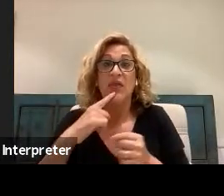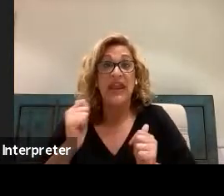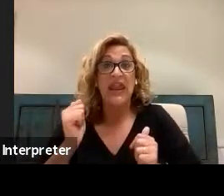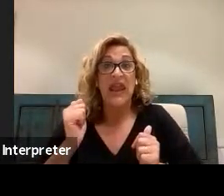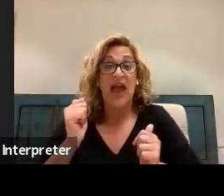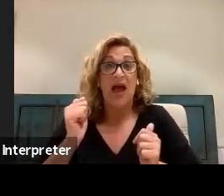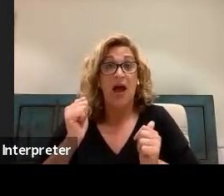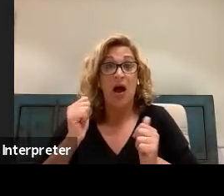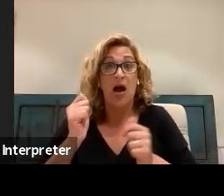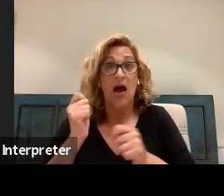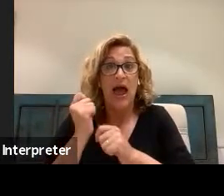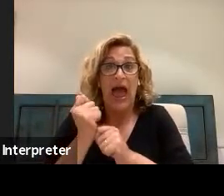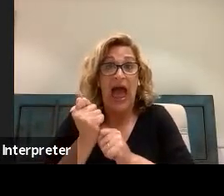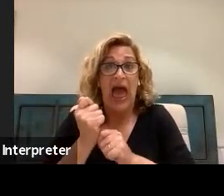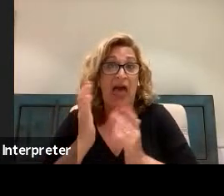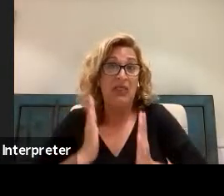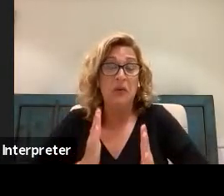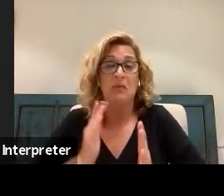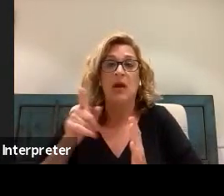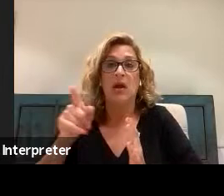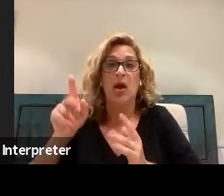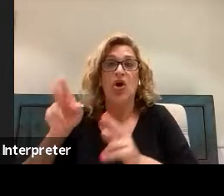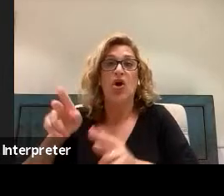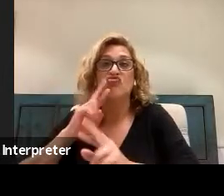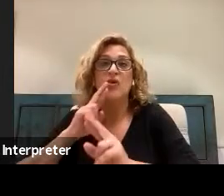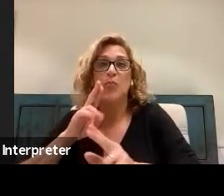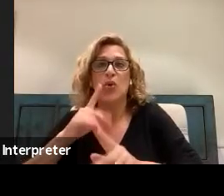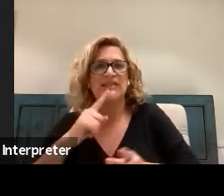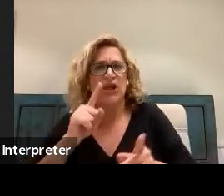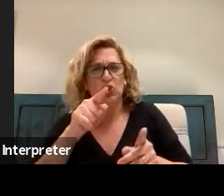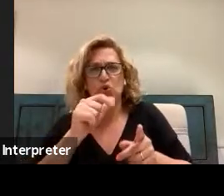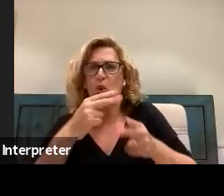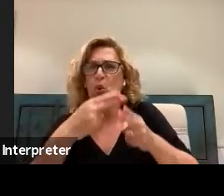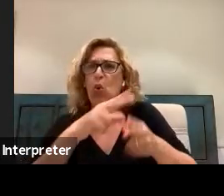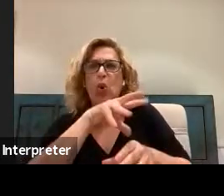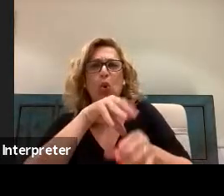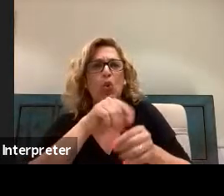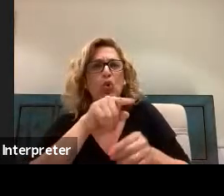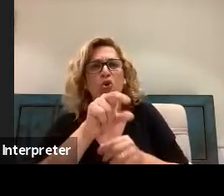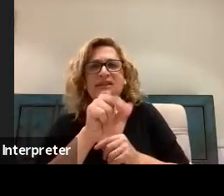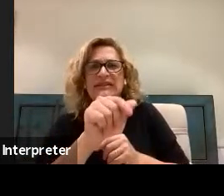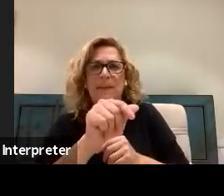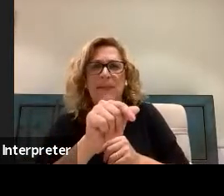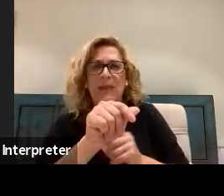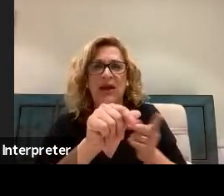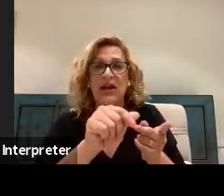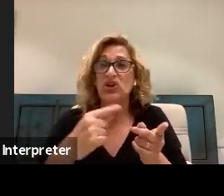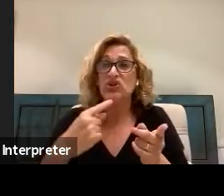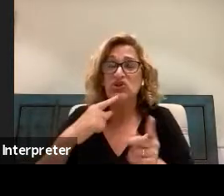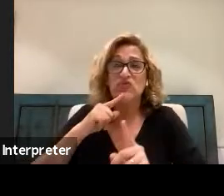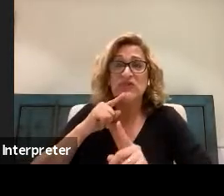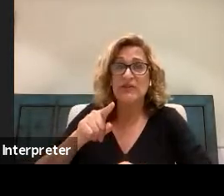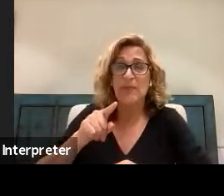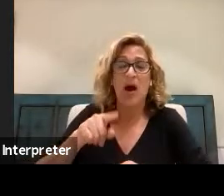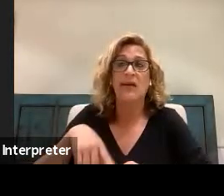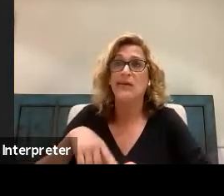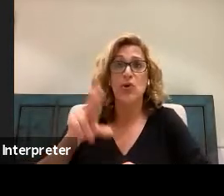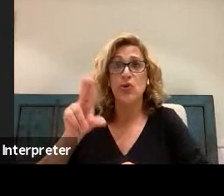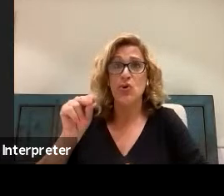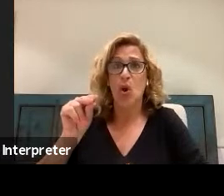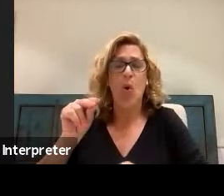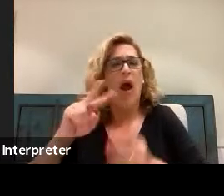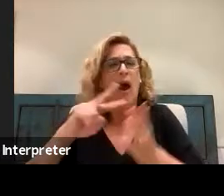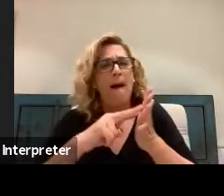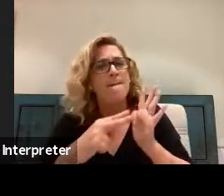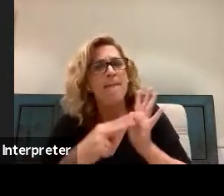don't consider yourself disabled. And she said no. And I'm not disparaging this athlete. Everyone has the